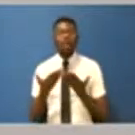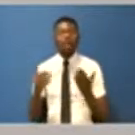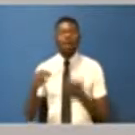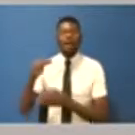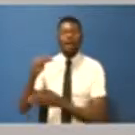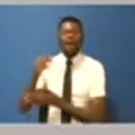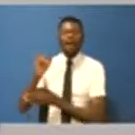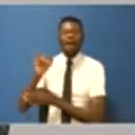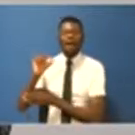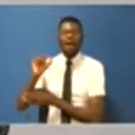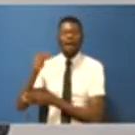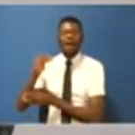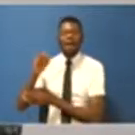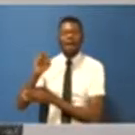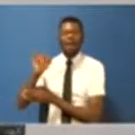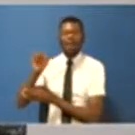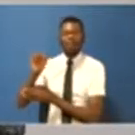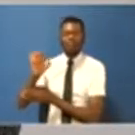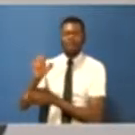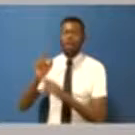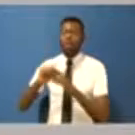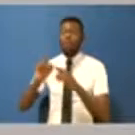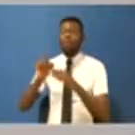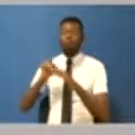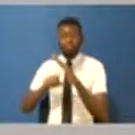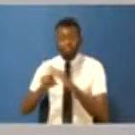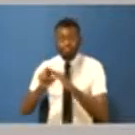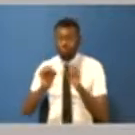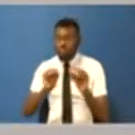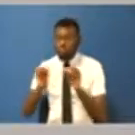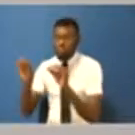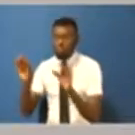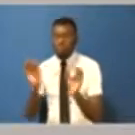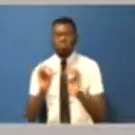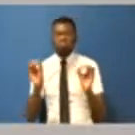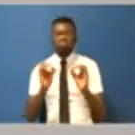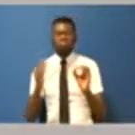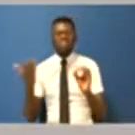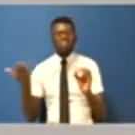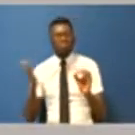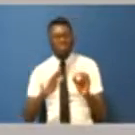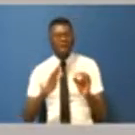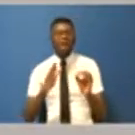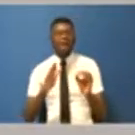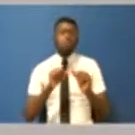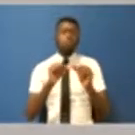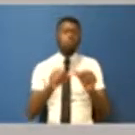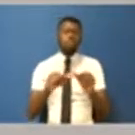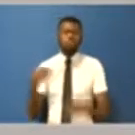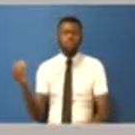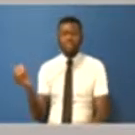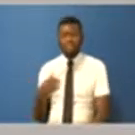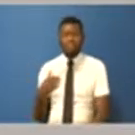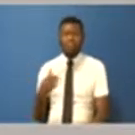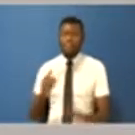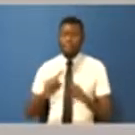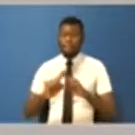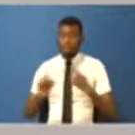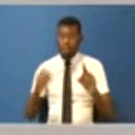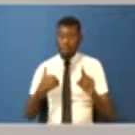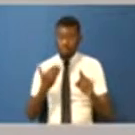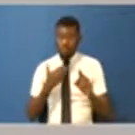being one of them but they never moved in there they still came back to their own settlement so what we look at is